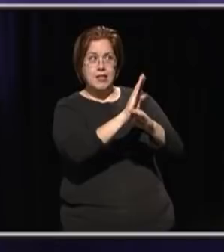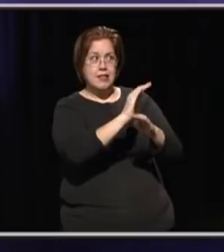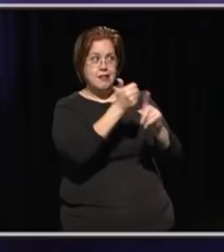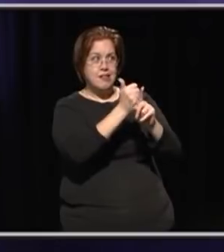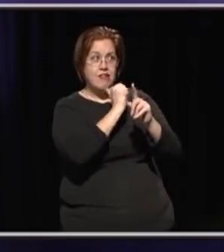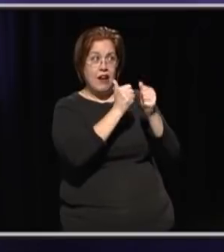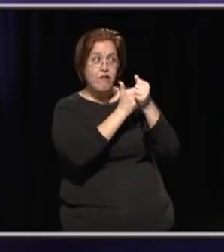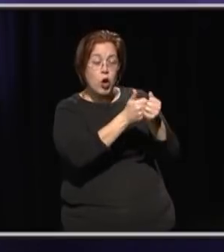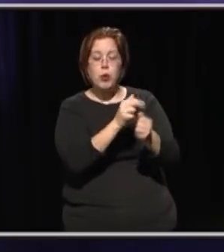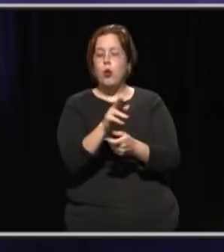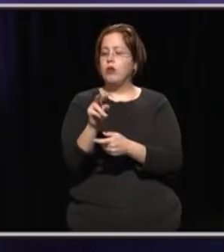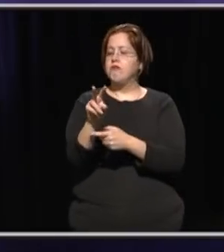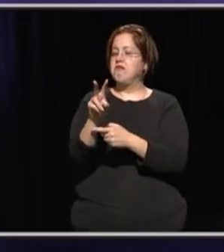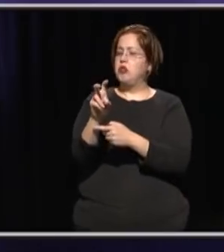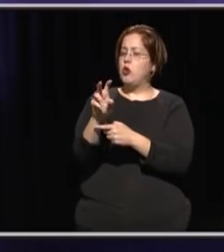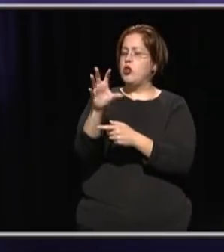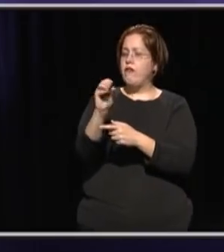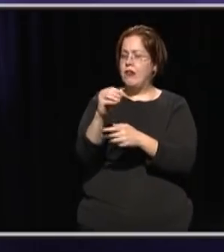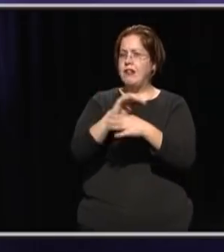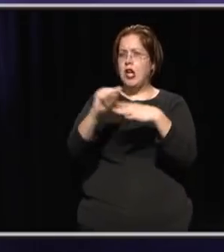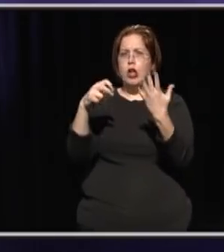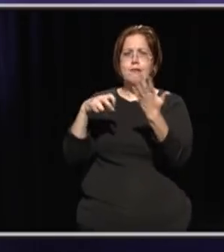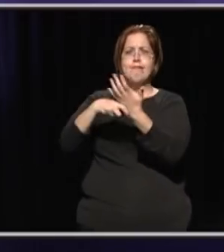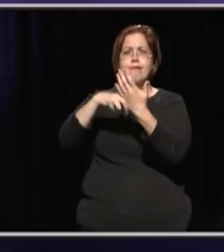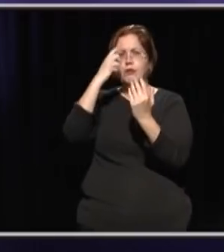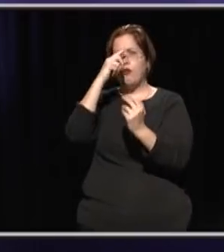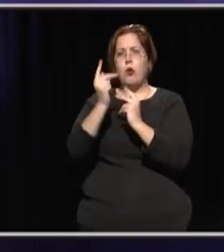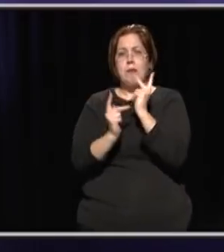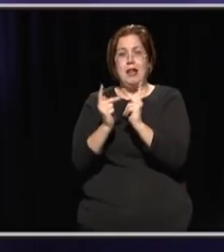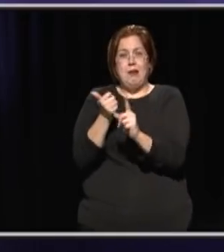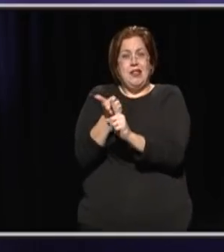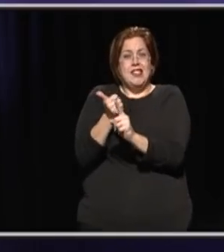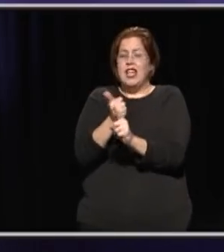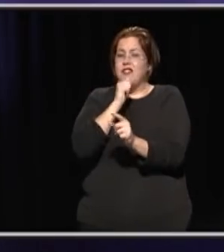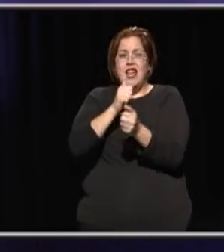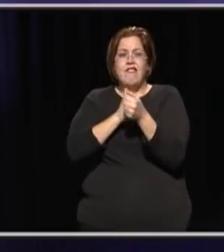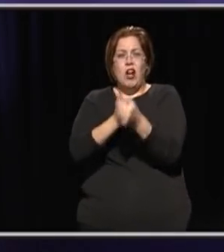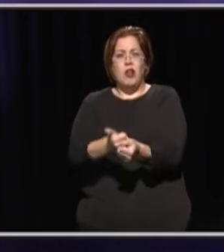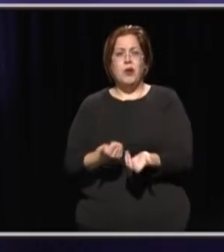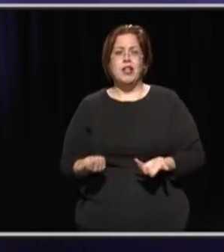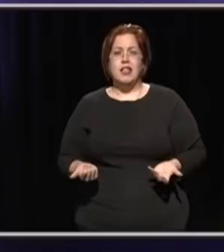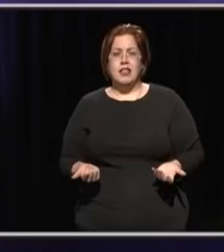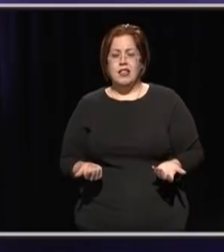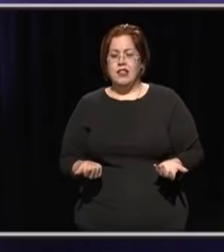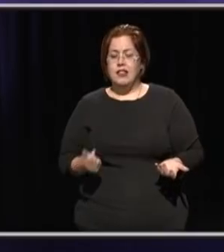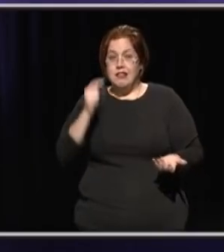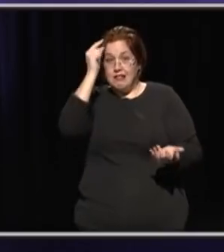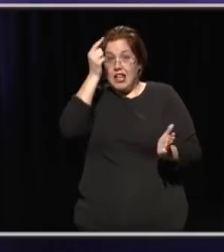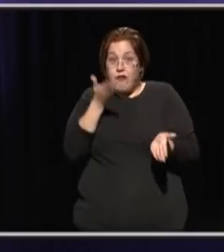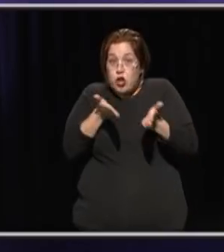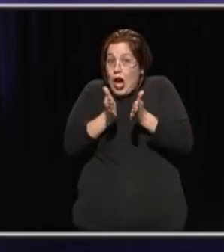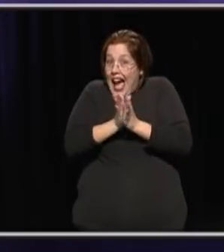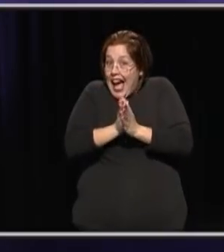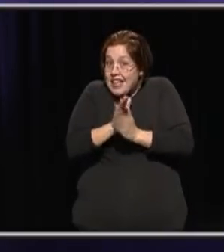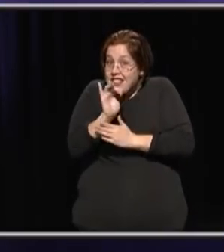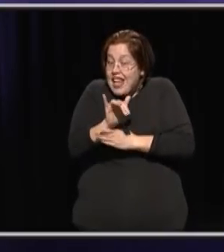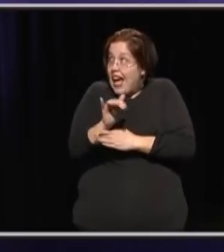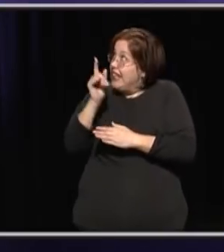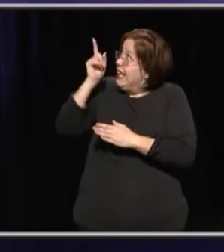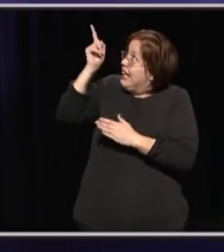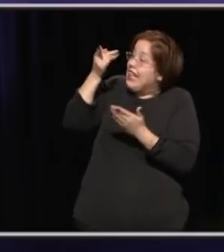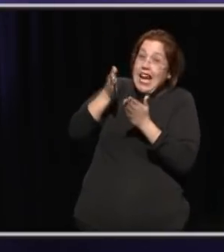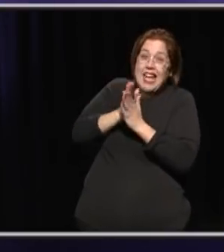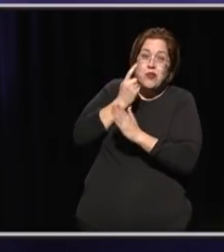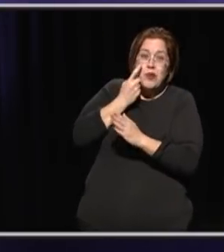or whether it's a $250 one for citizens not doing it. The governor asked us to do that, by the way, just 2 or